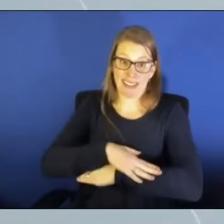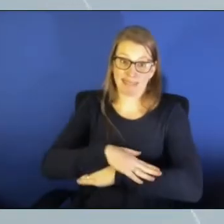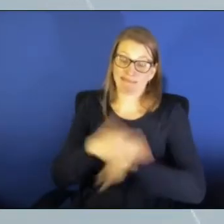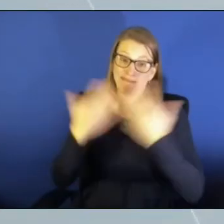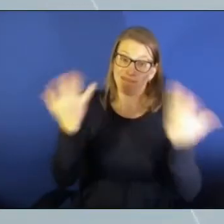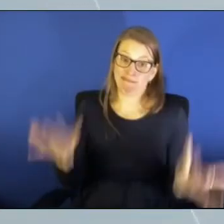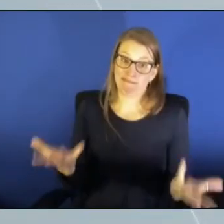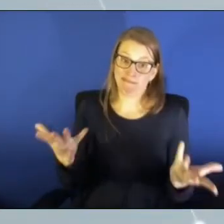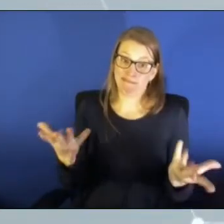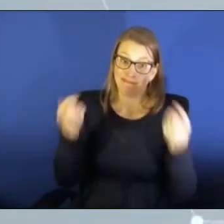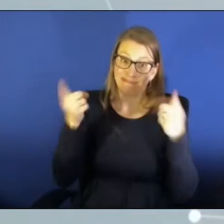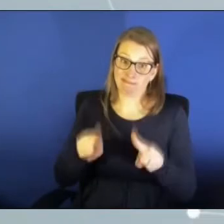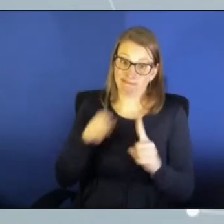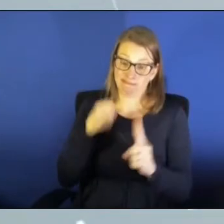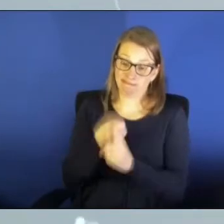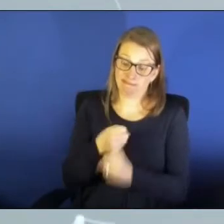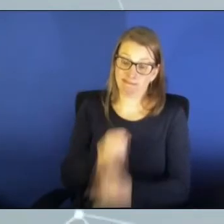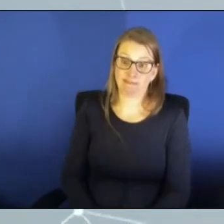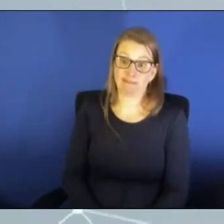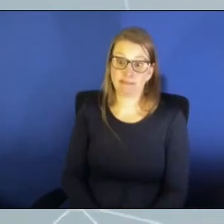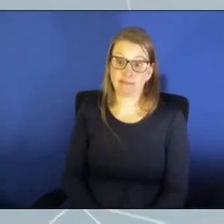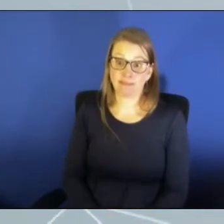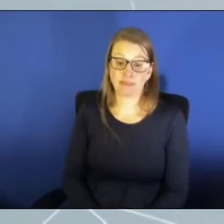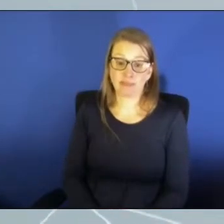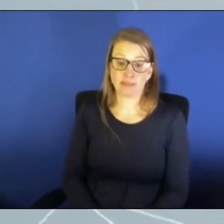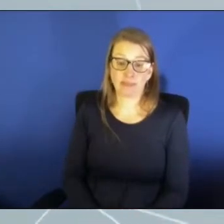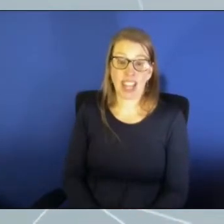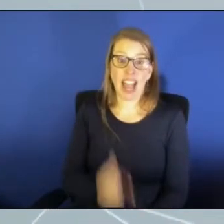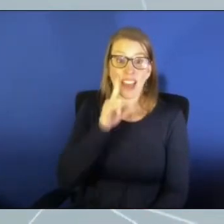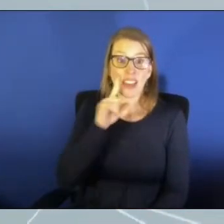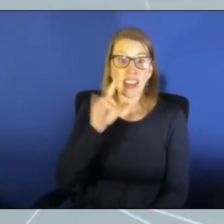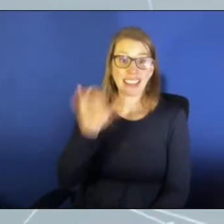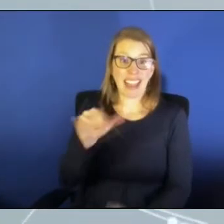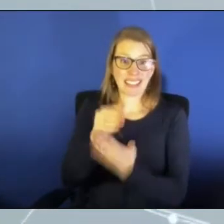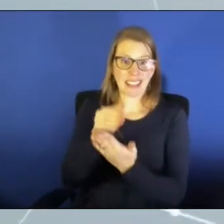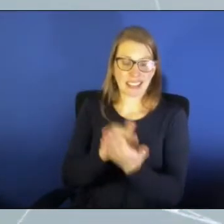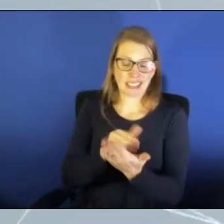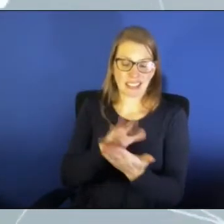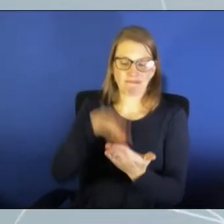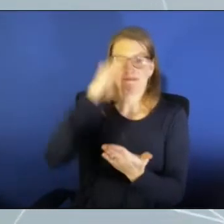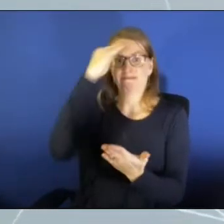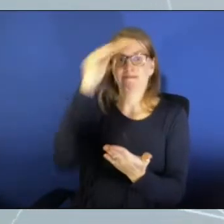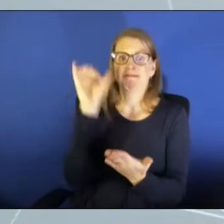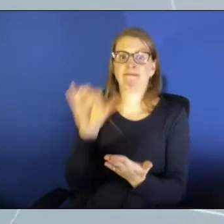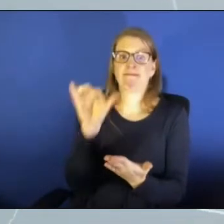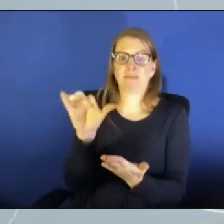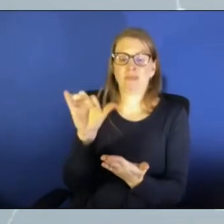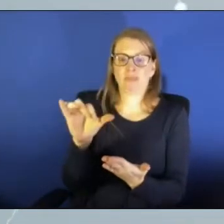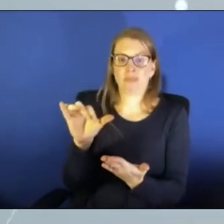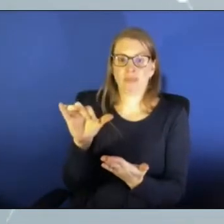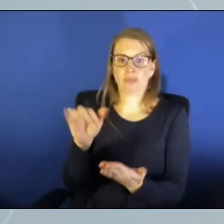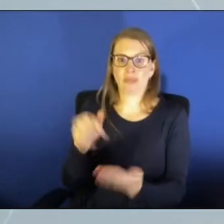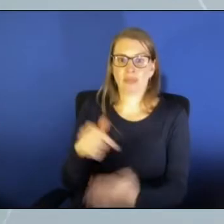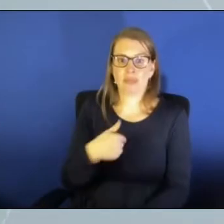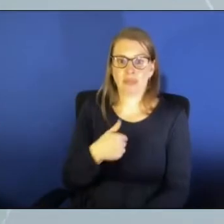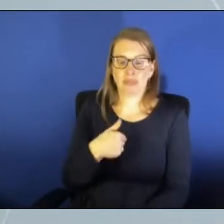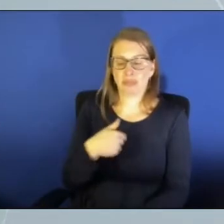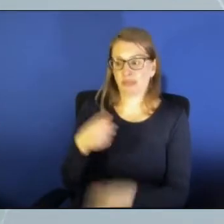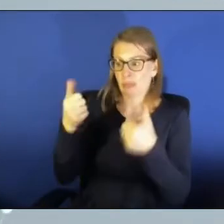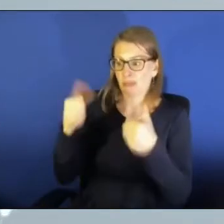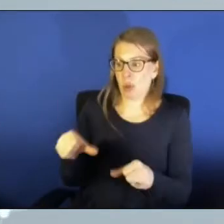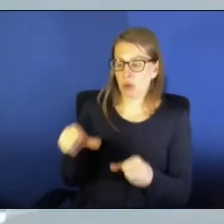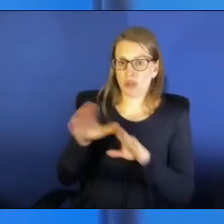And I think that's the lesson. I mean, I'm the poster child for what it looks like to be high risk